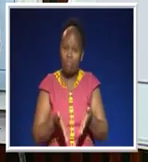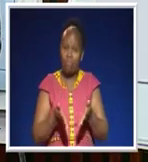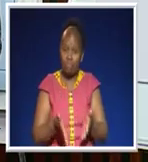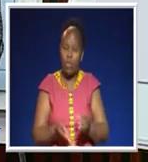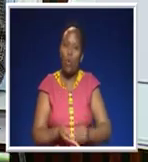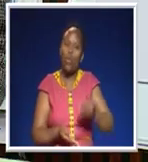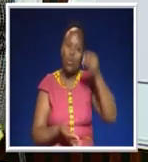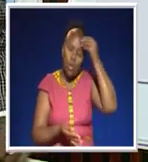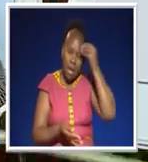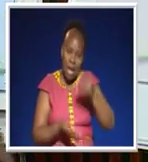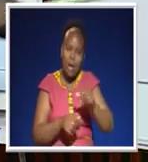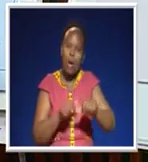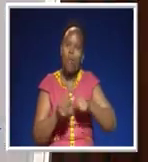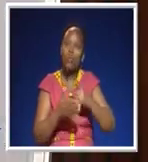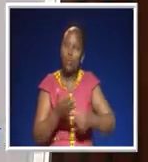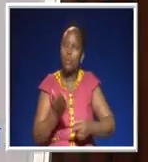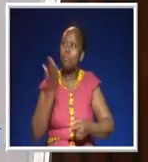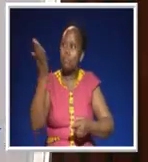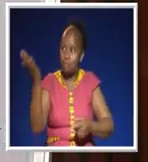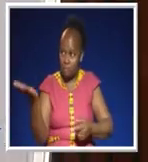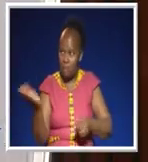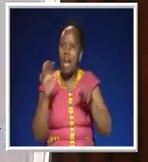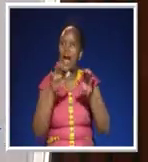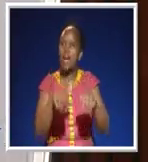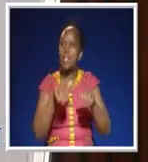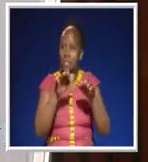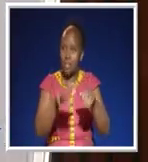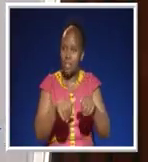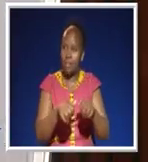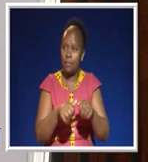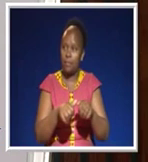are going to learn about agriculture.